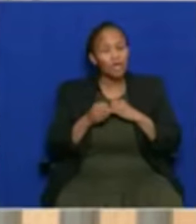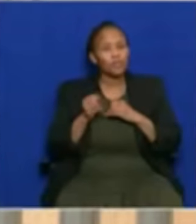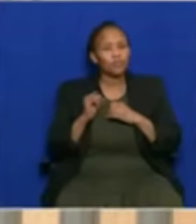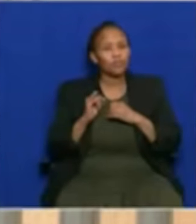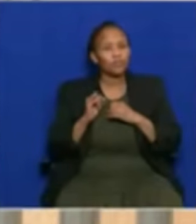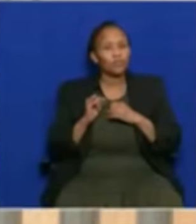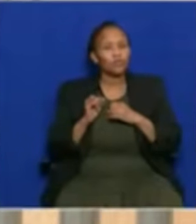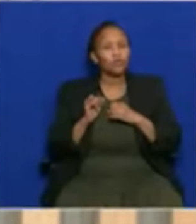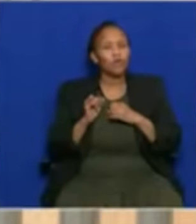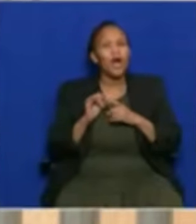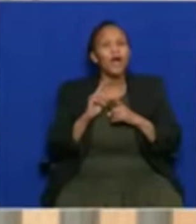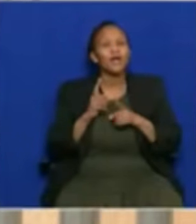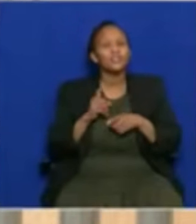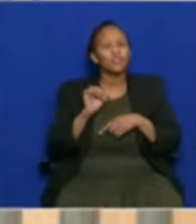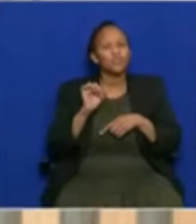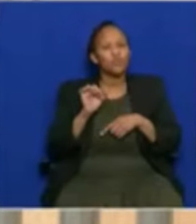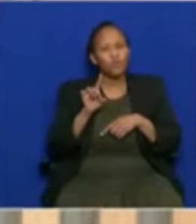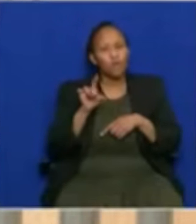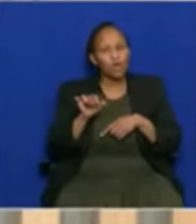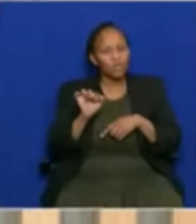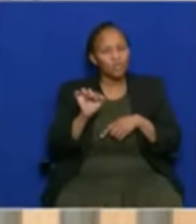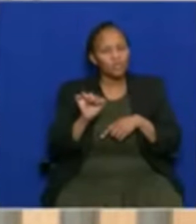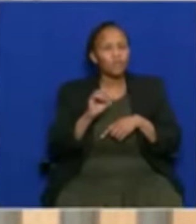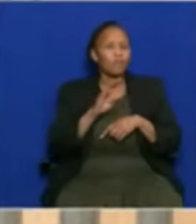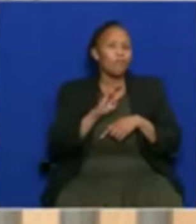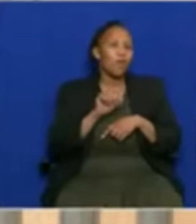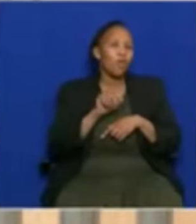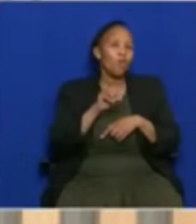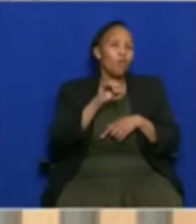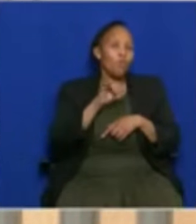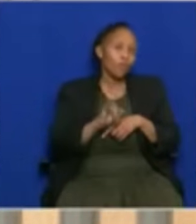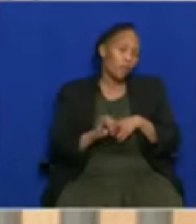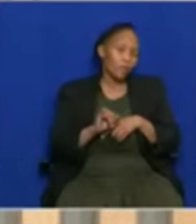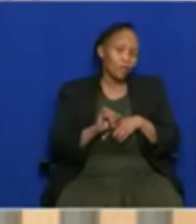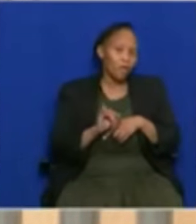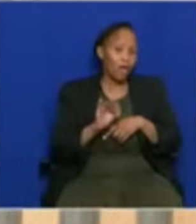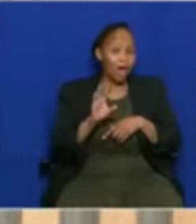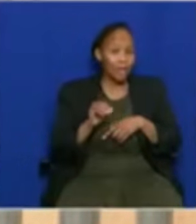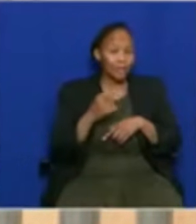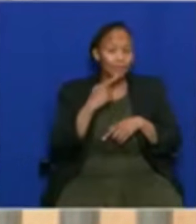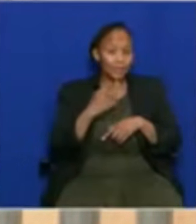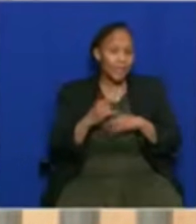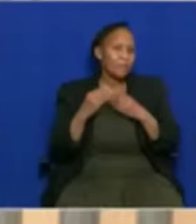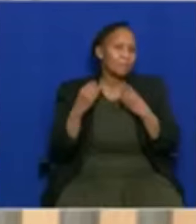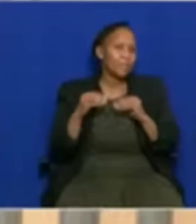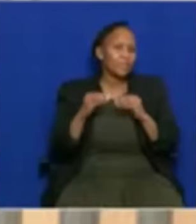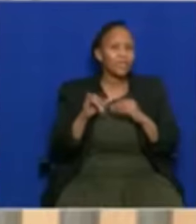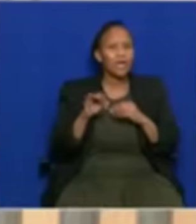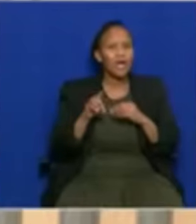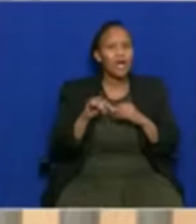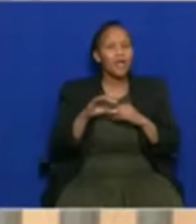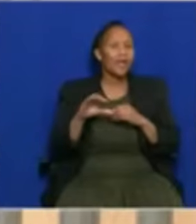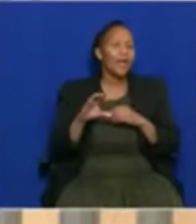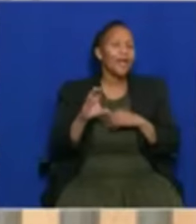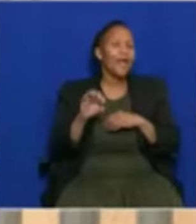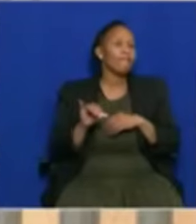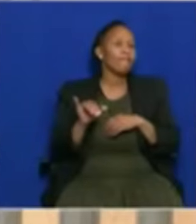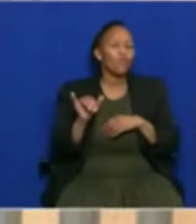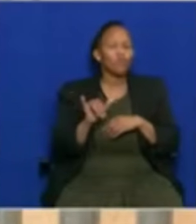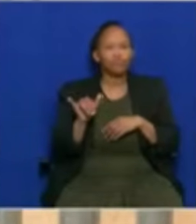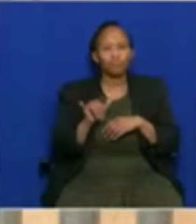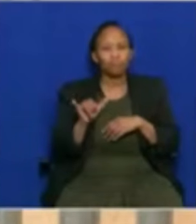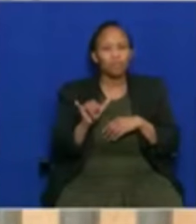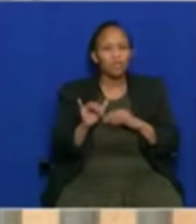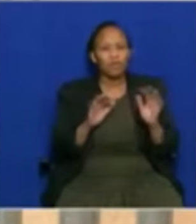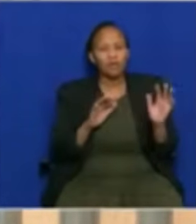the question was, what business does IDEC have in approaching a court on the basis